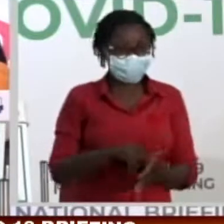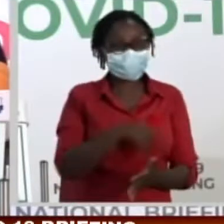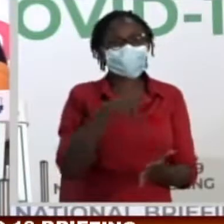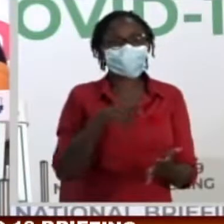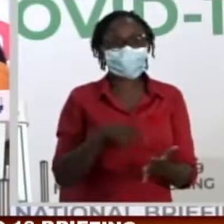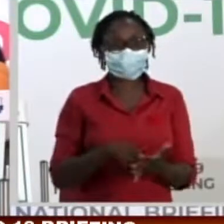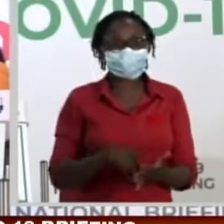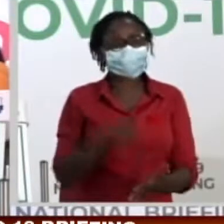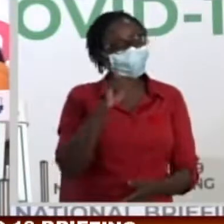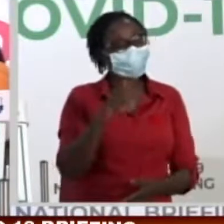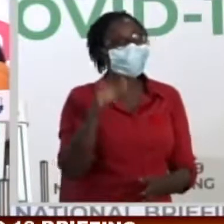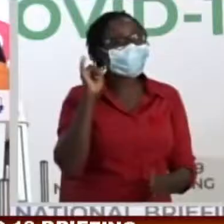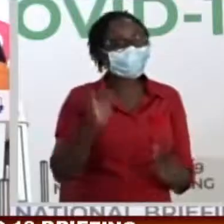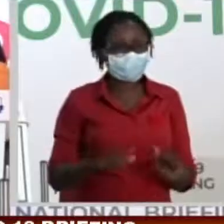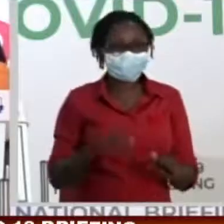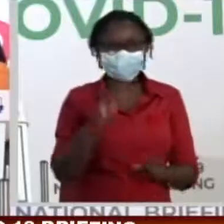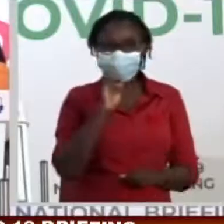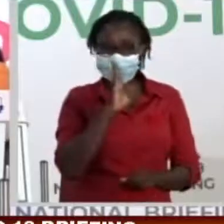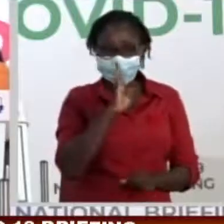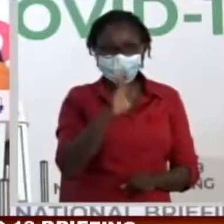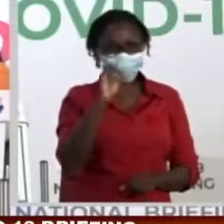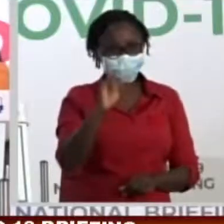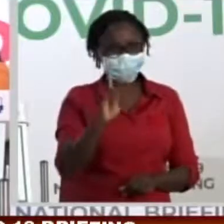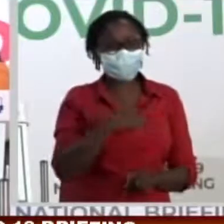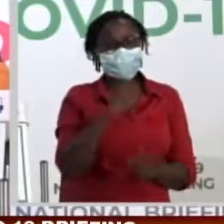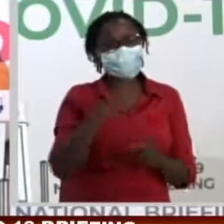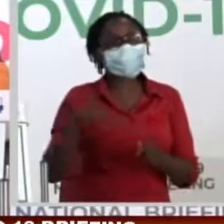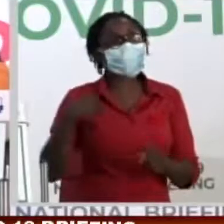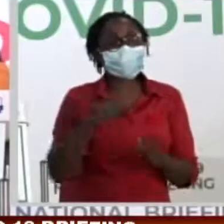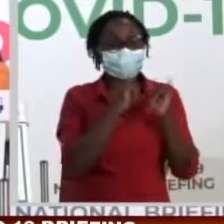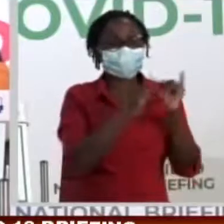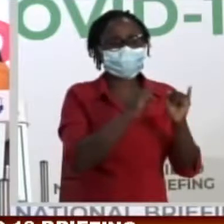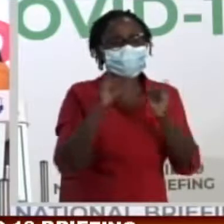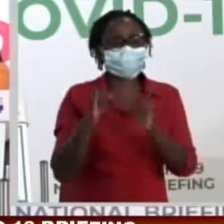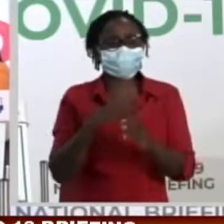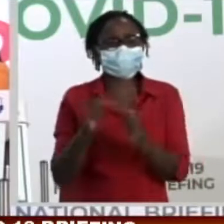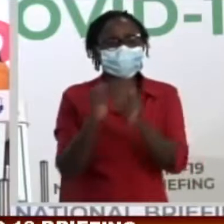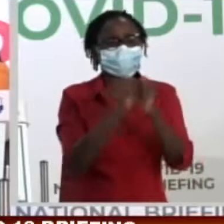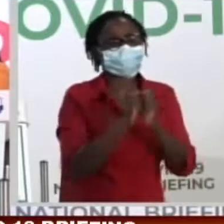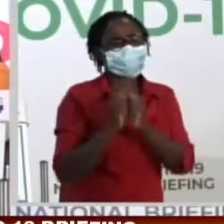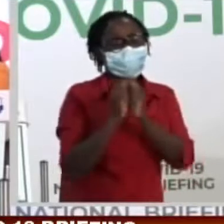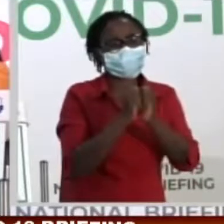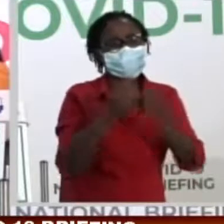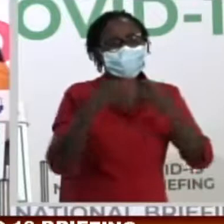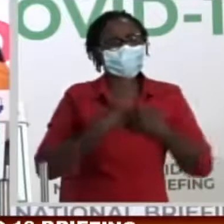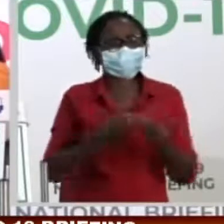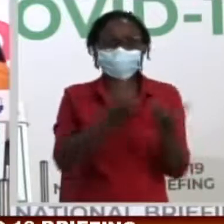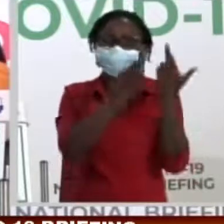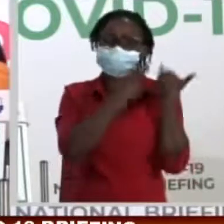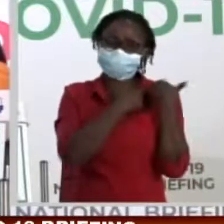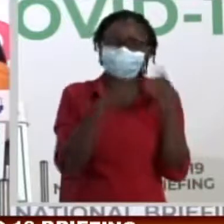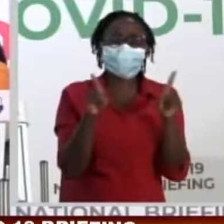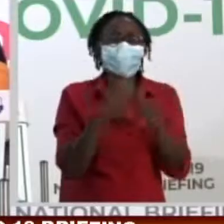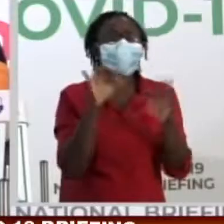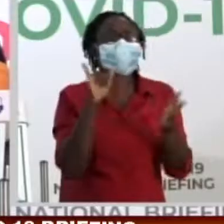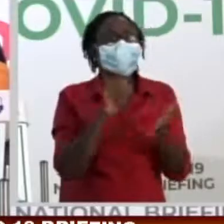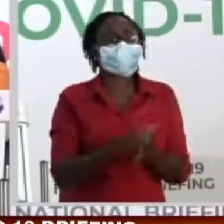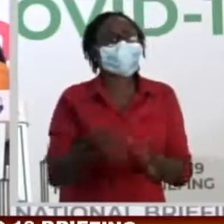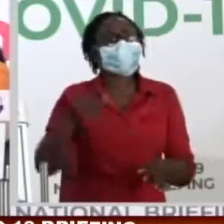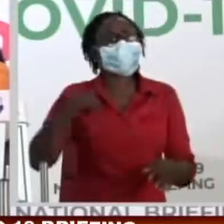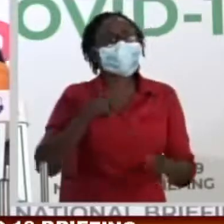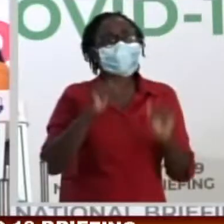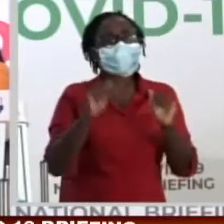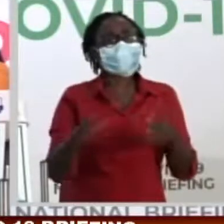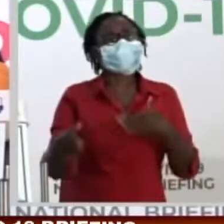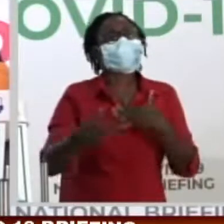can only be won when we individually and collectively take responsibility so that we can return